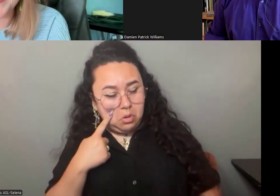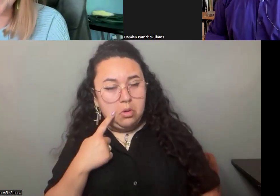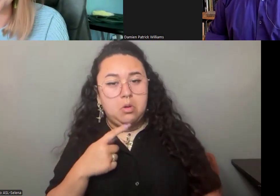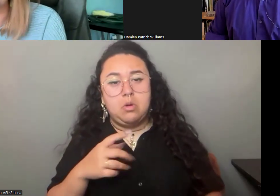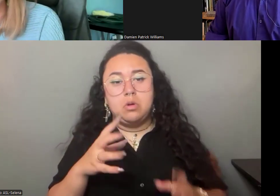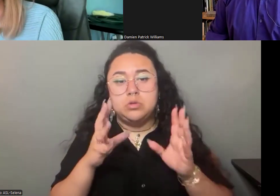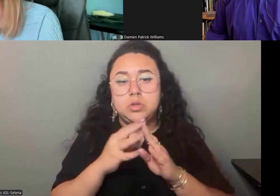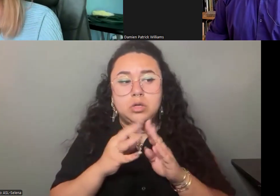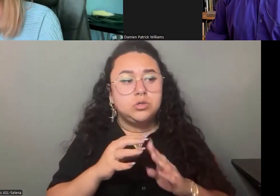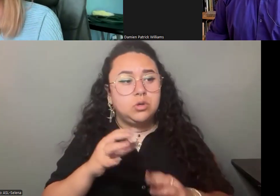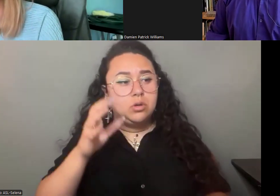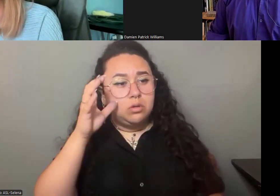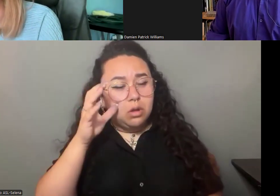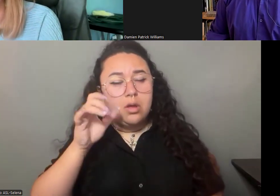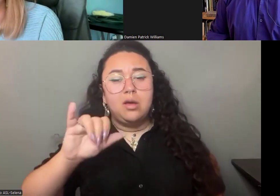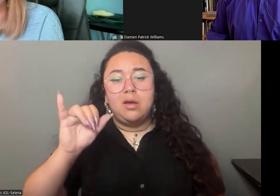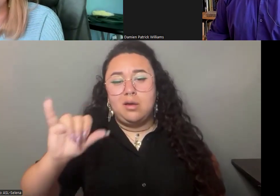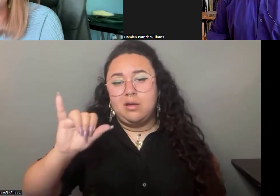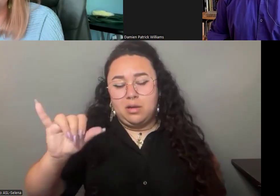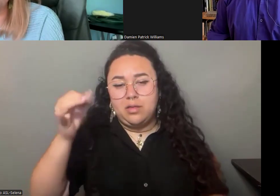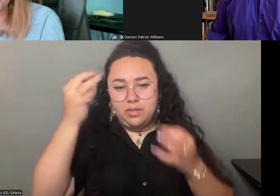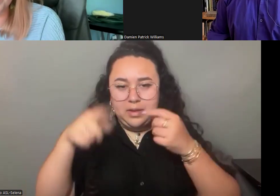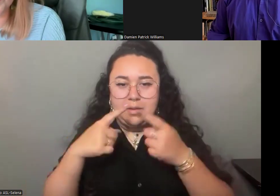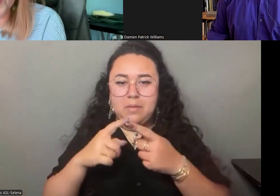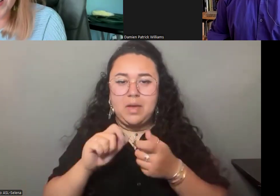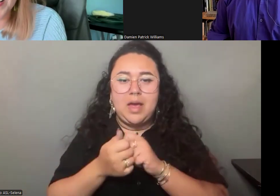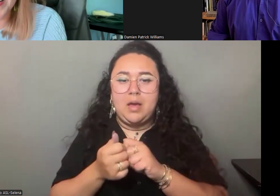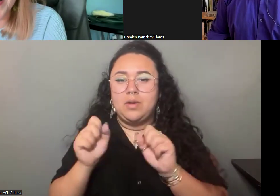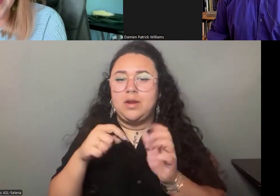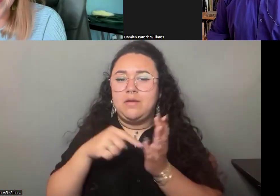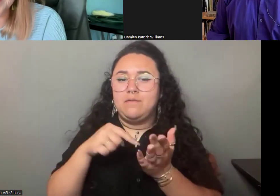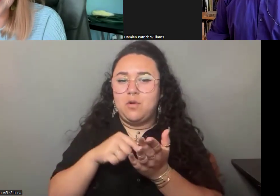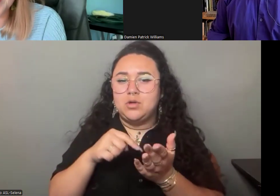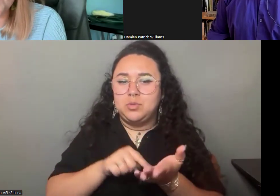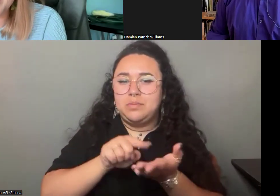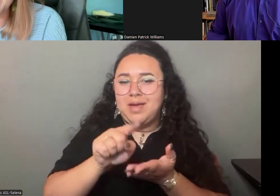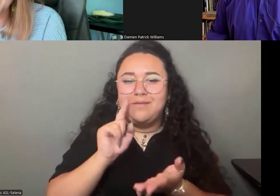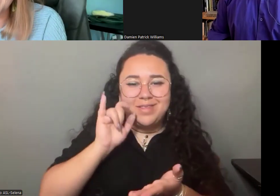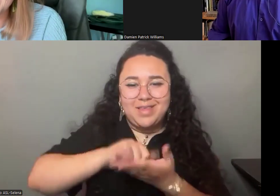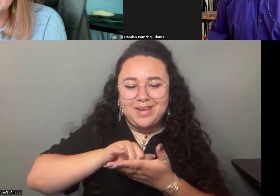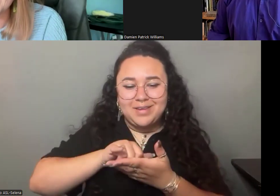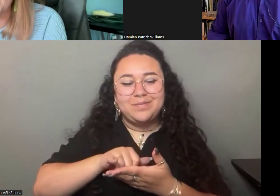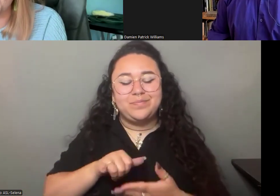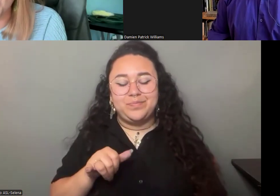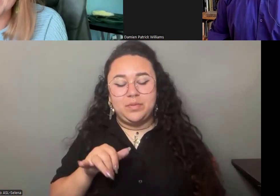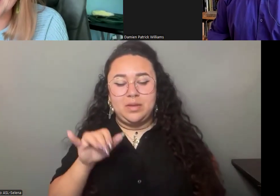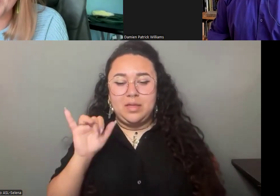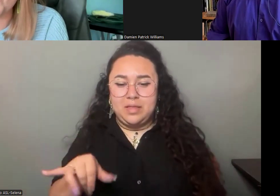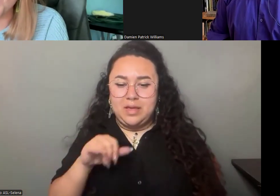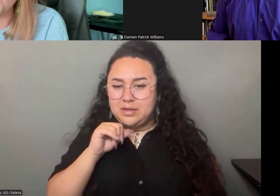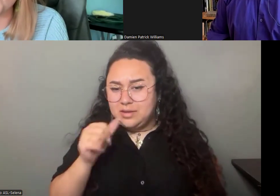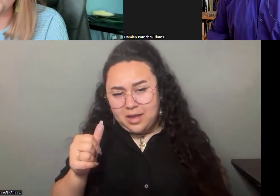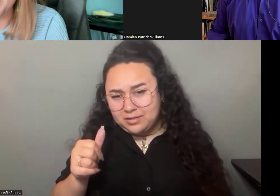down, they actually are thinking about how they could afford it. And it isn't that